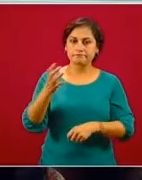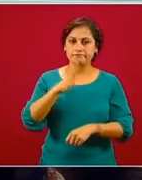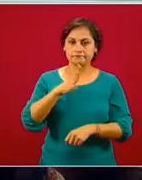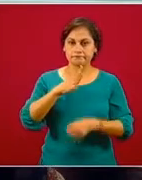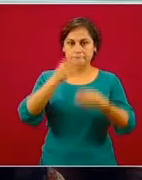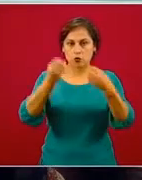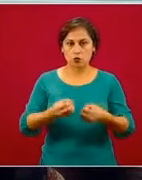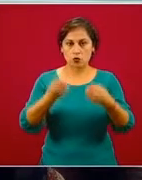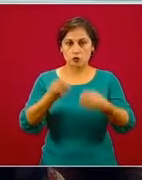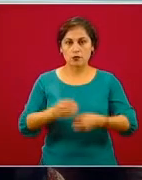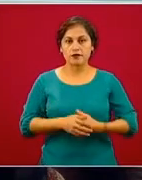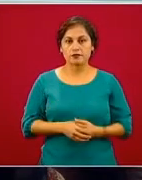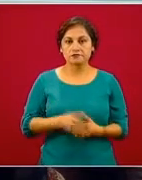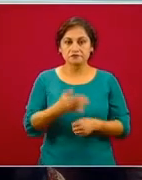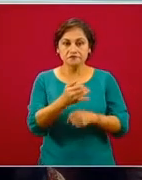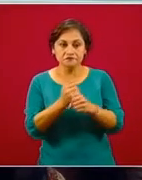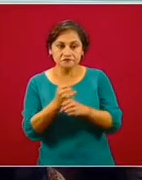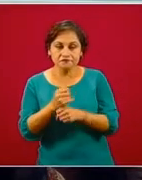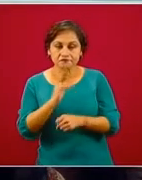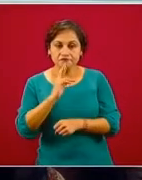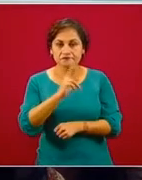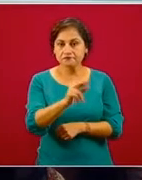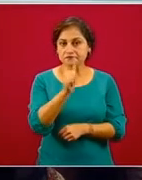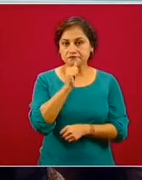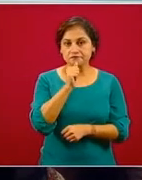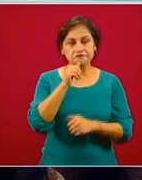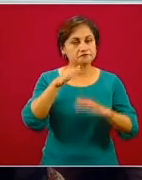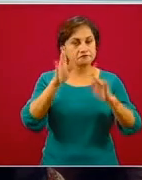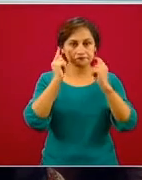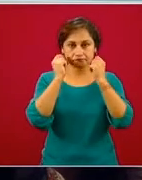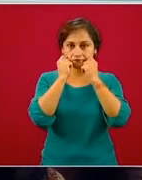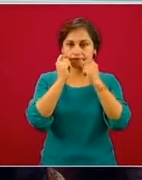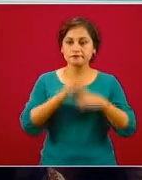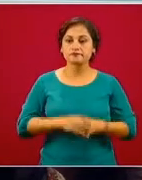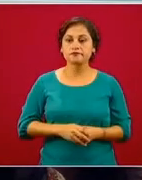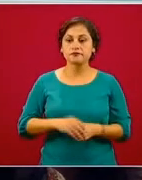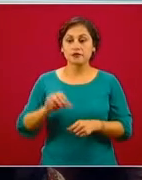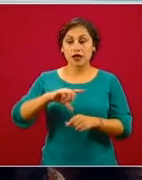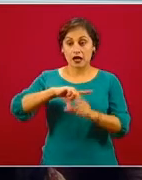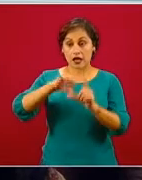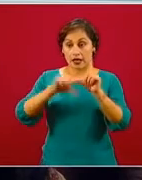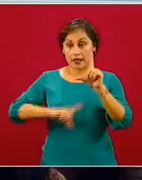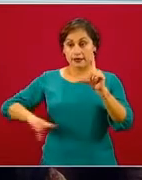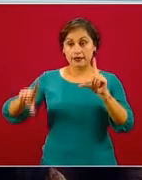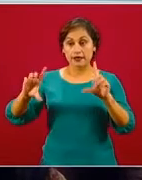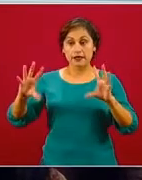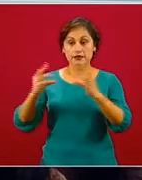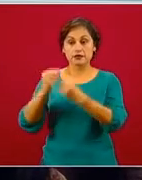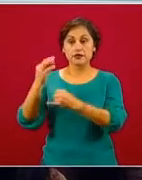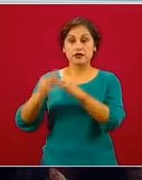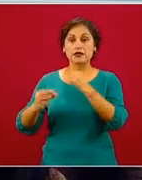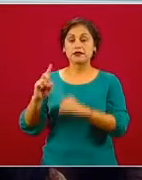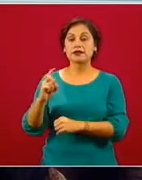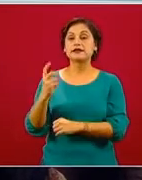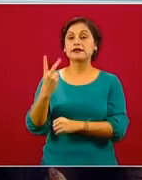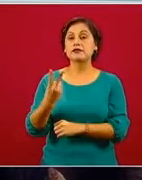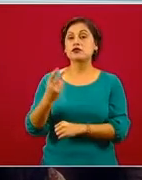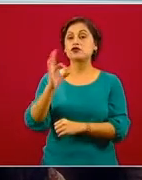require urgent care with respirators, but perhaps they have not yet been tested.